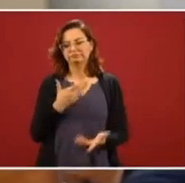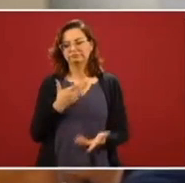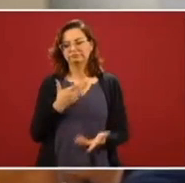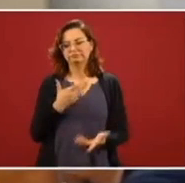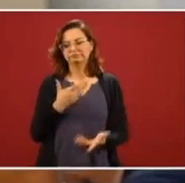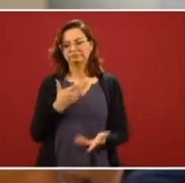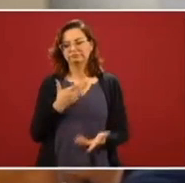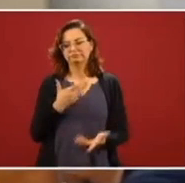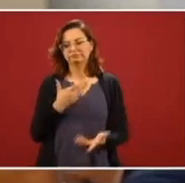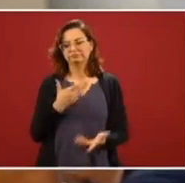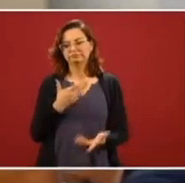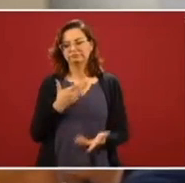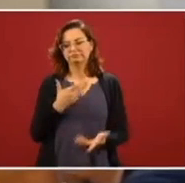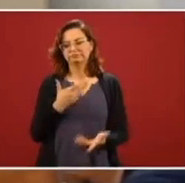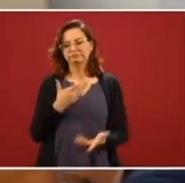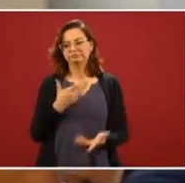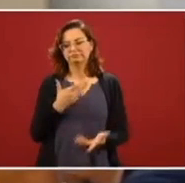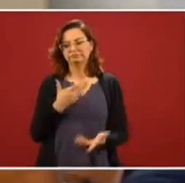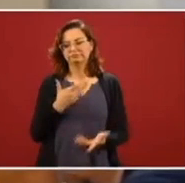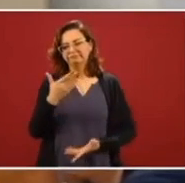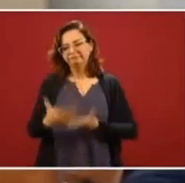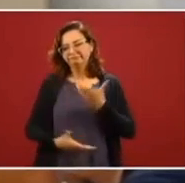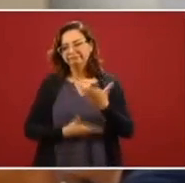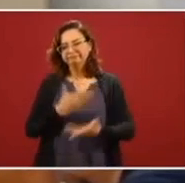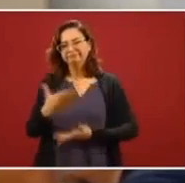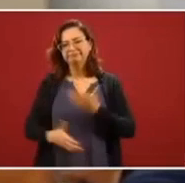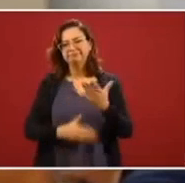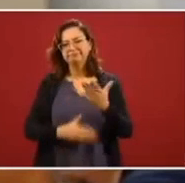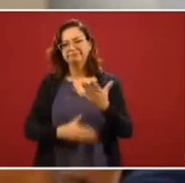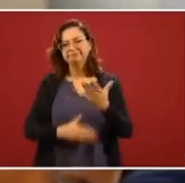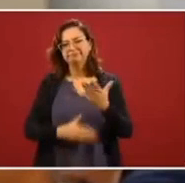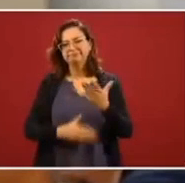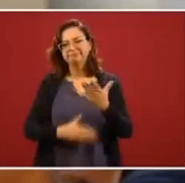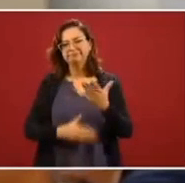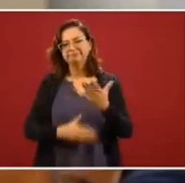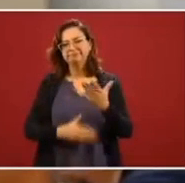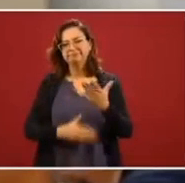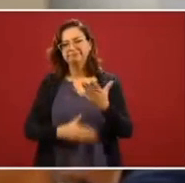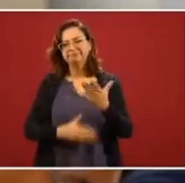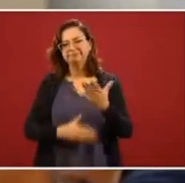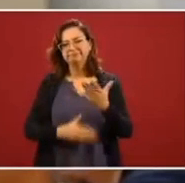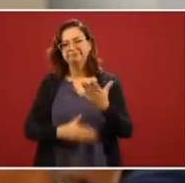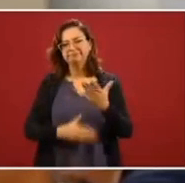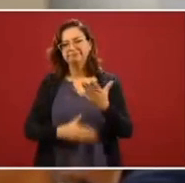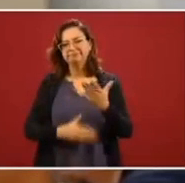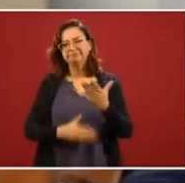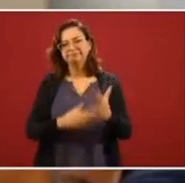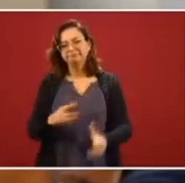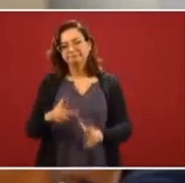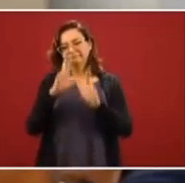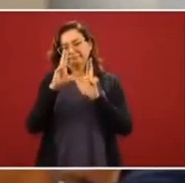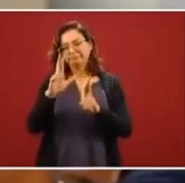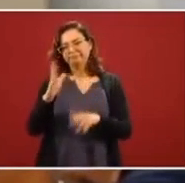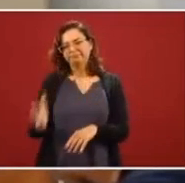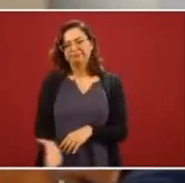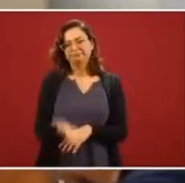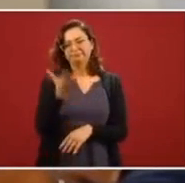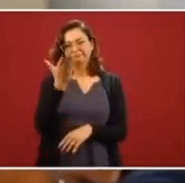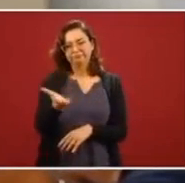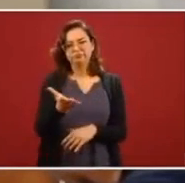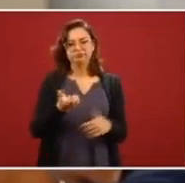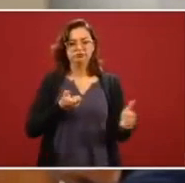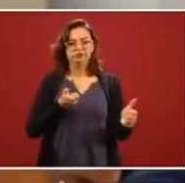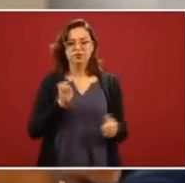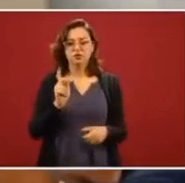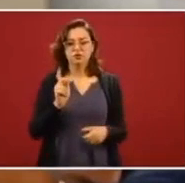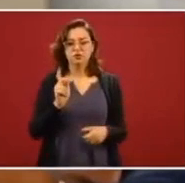And I, with all respect que usted tiene to you, the power that you have en su Plan Nacional